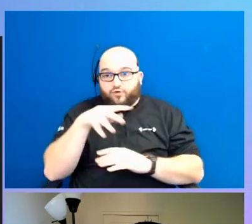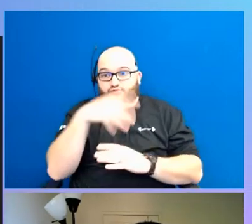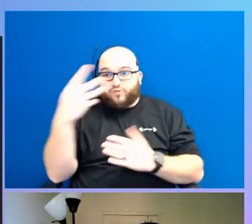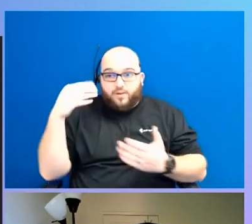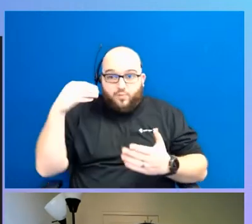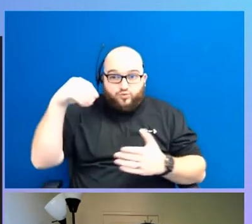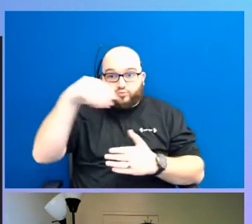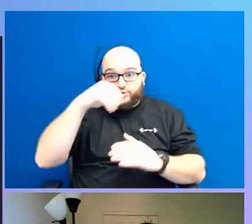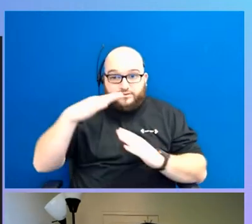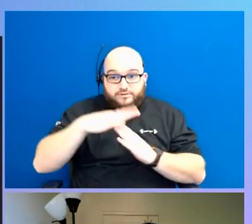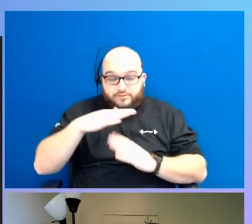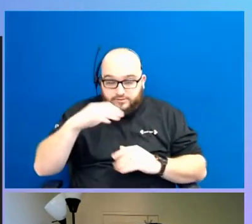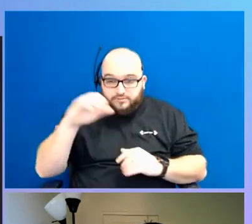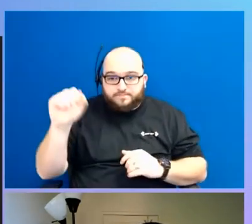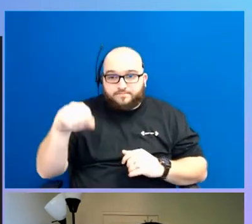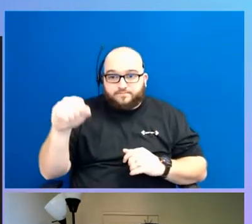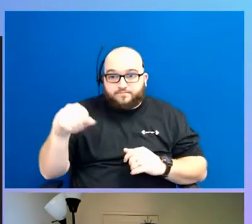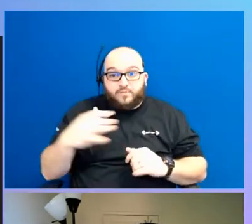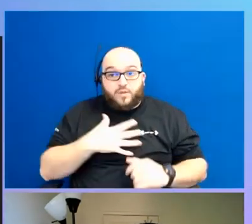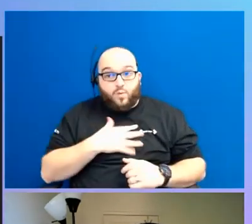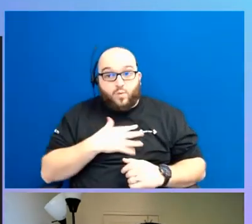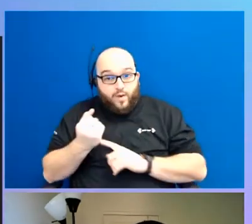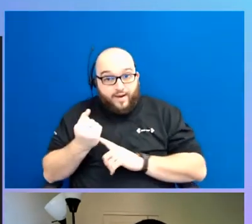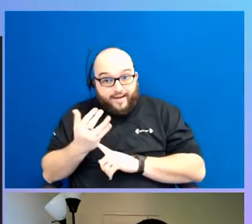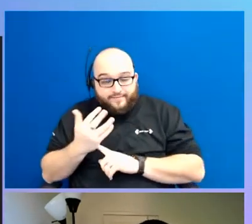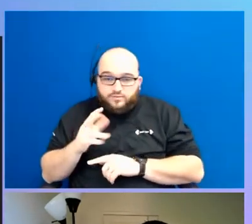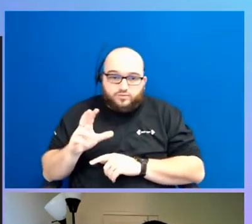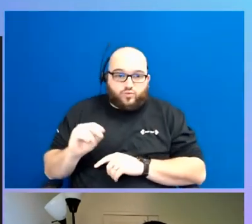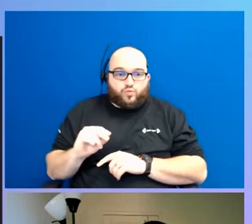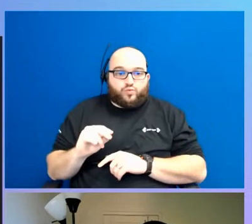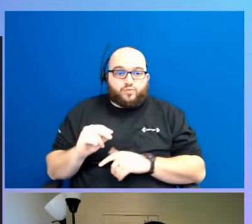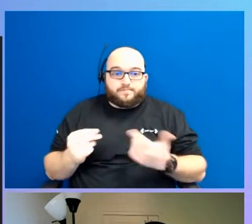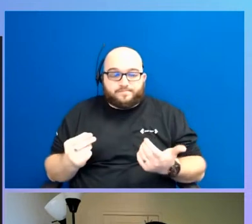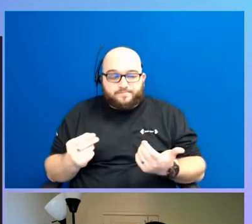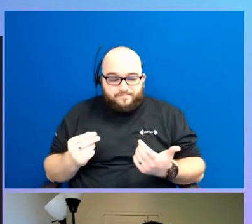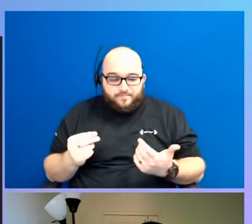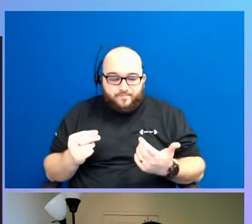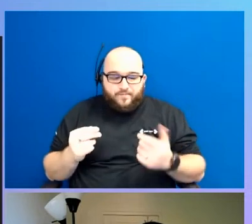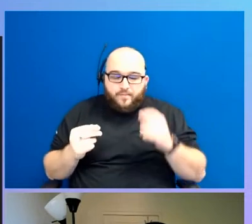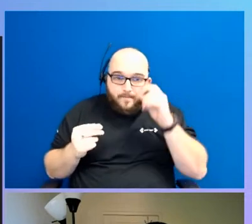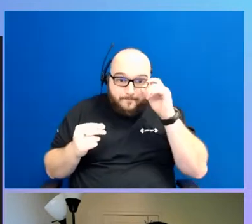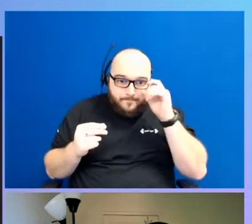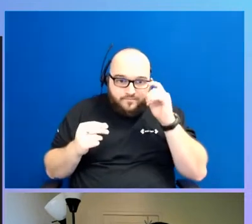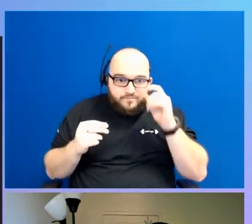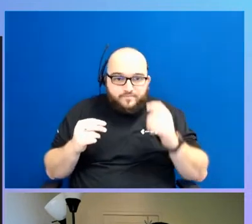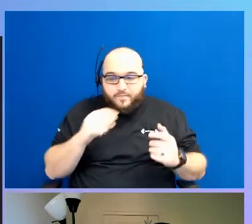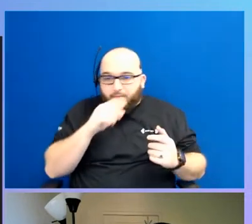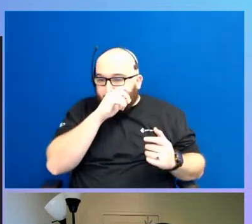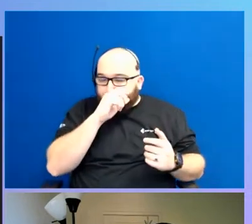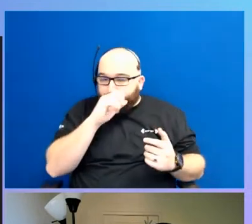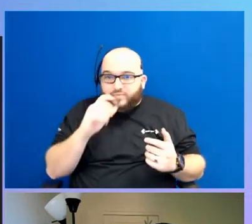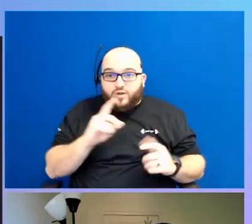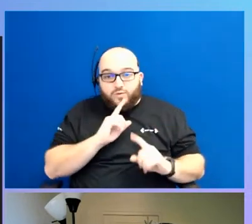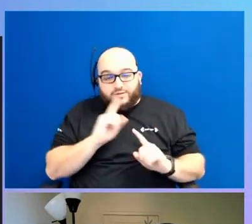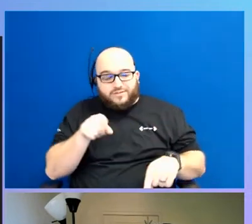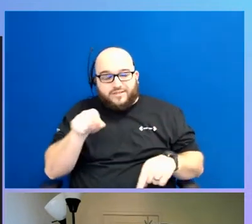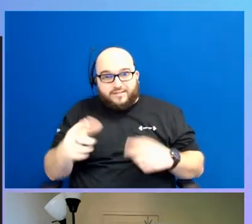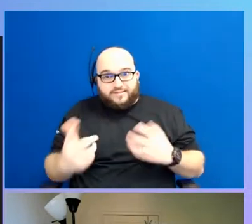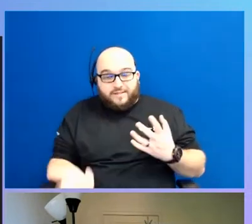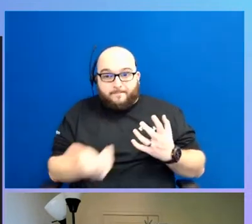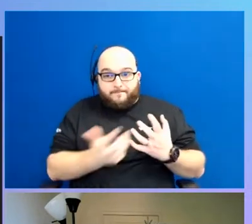Yes. Are there white candles? No. So answering this question, does the image match the prompt,